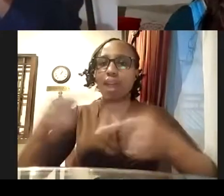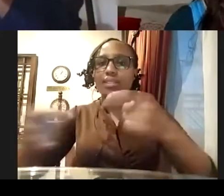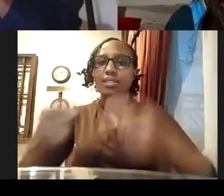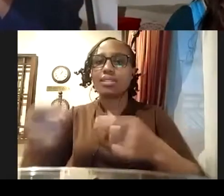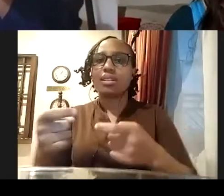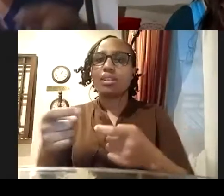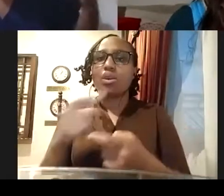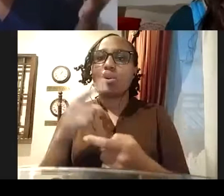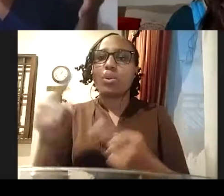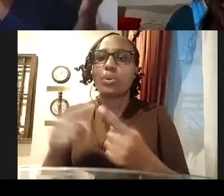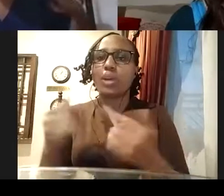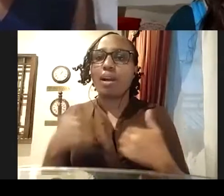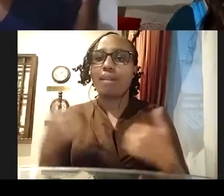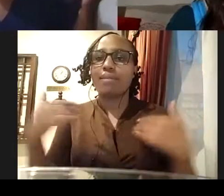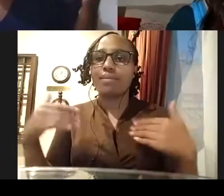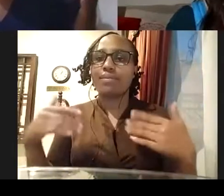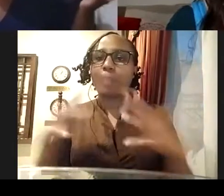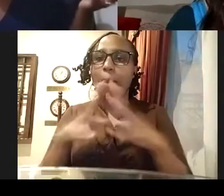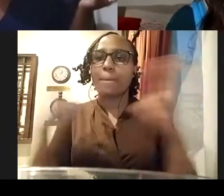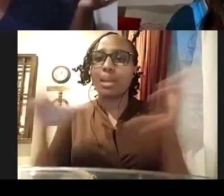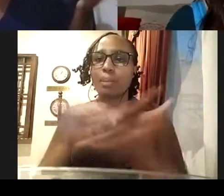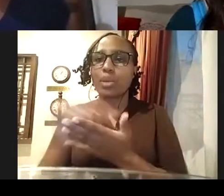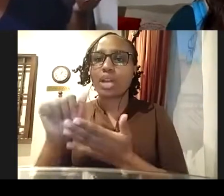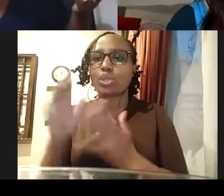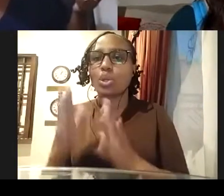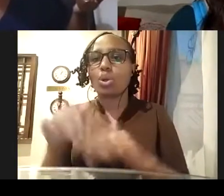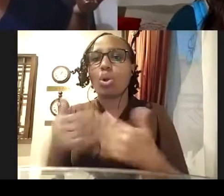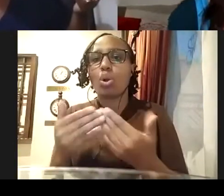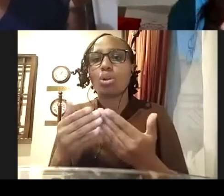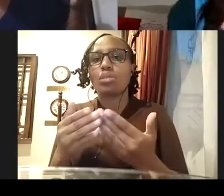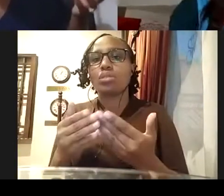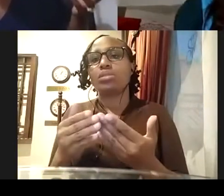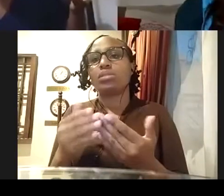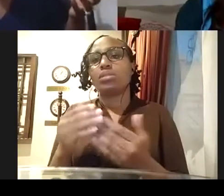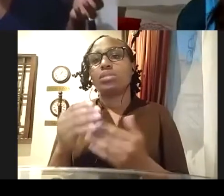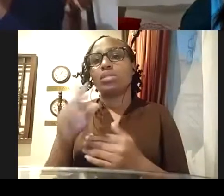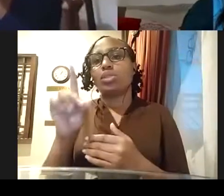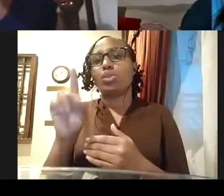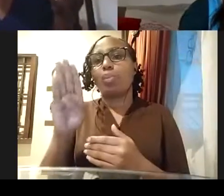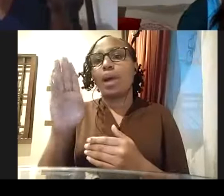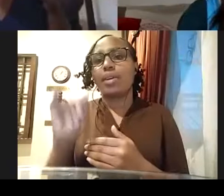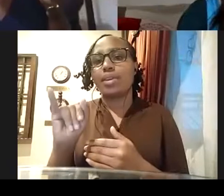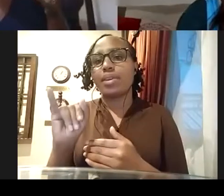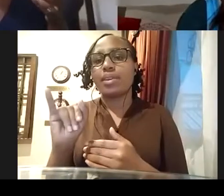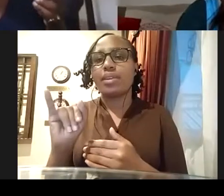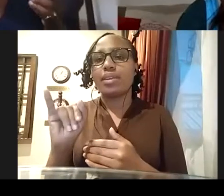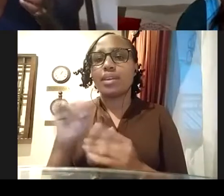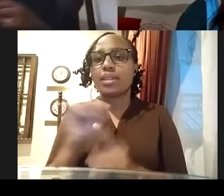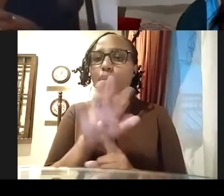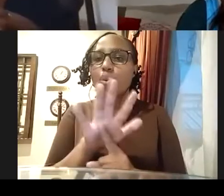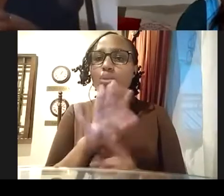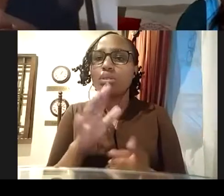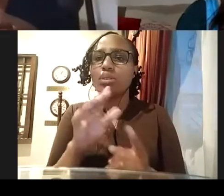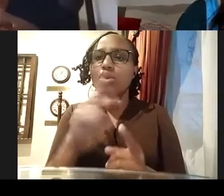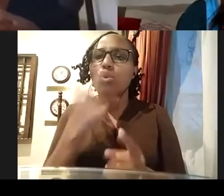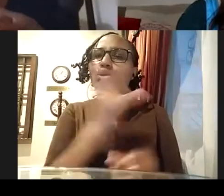these big productions, I was just watching the opening of the Dubai Expo 2020, and I was wondering about like whose job is it to drive the